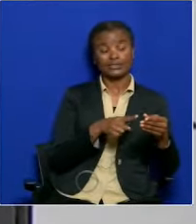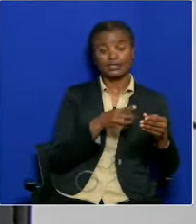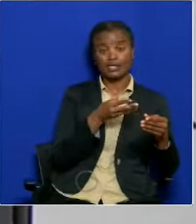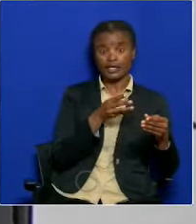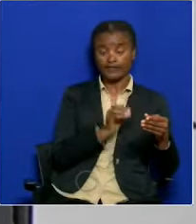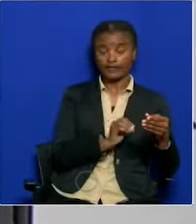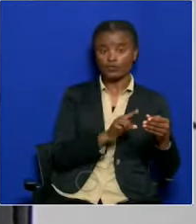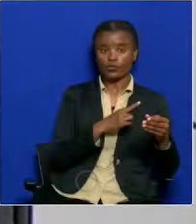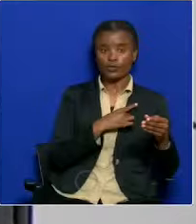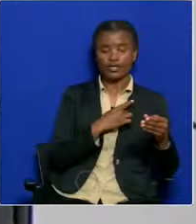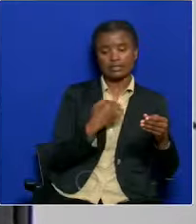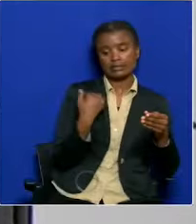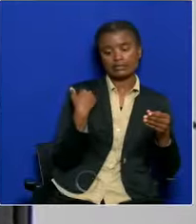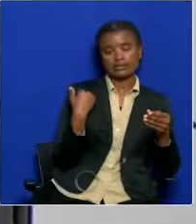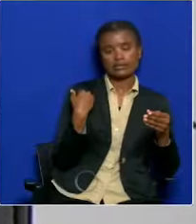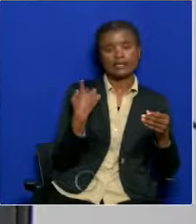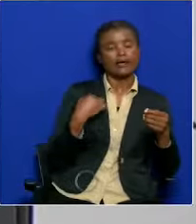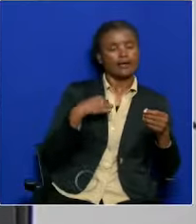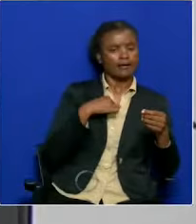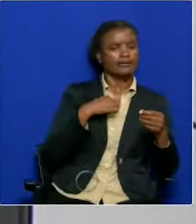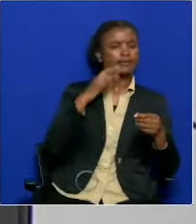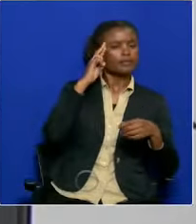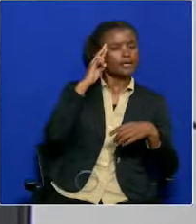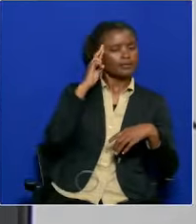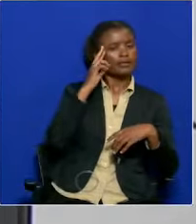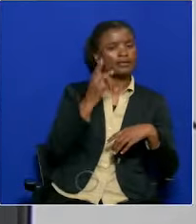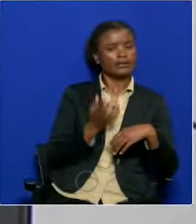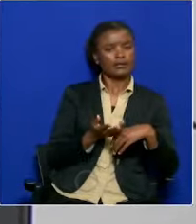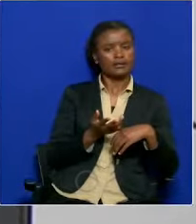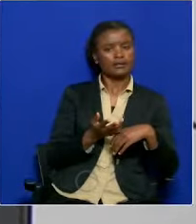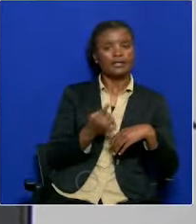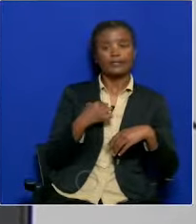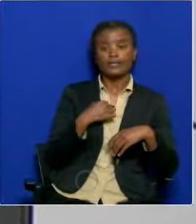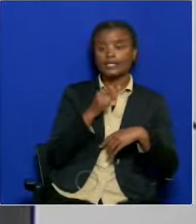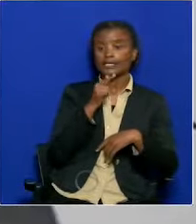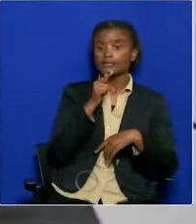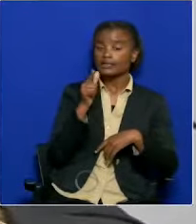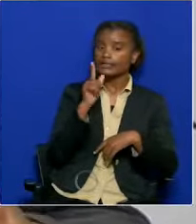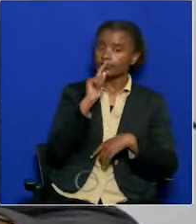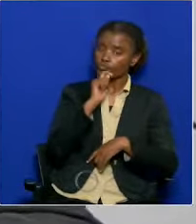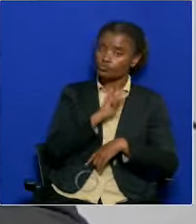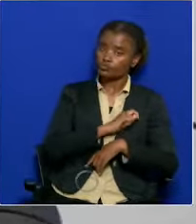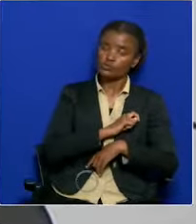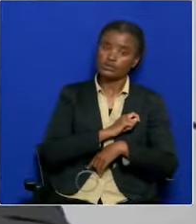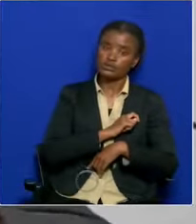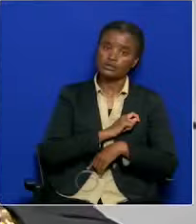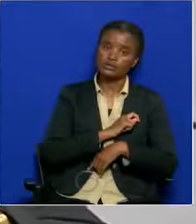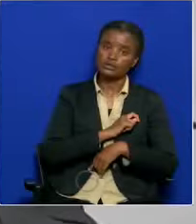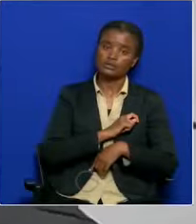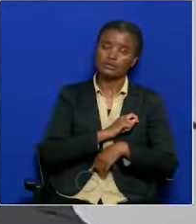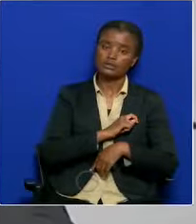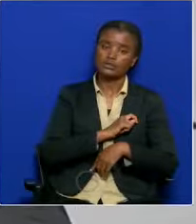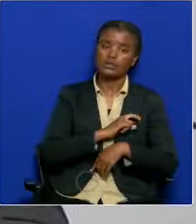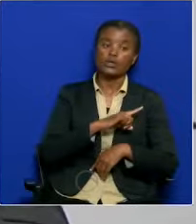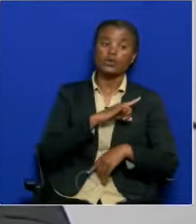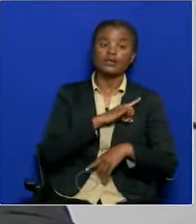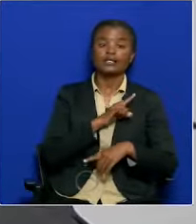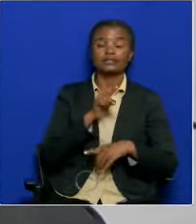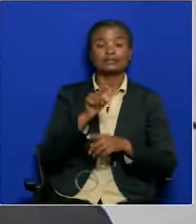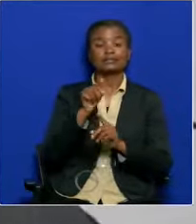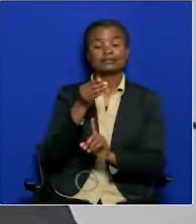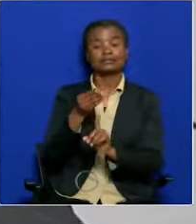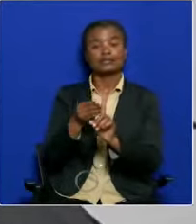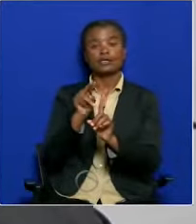people. So I'm telling the truth that our discussion with Nkosi was